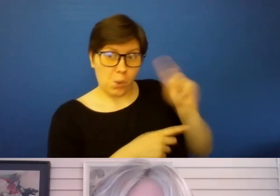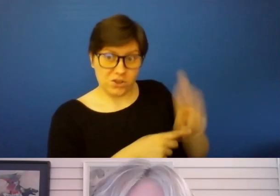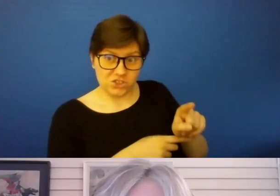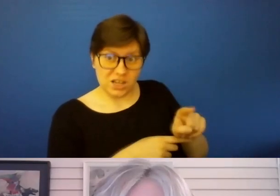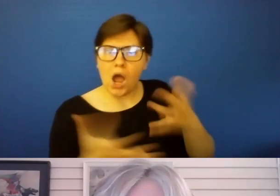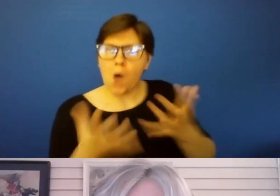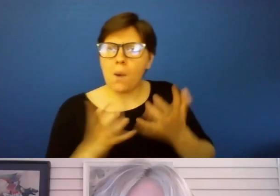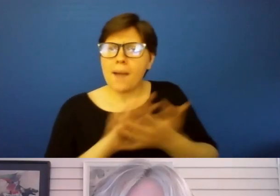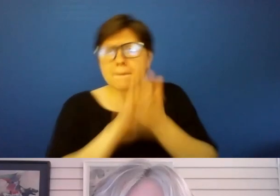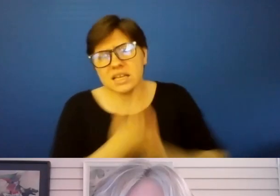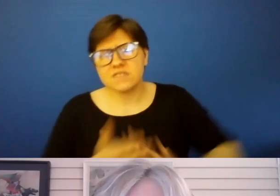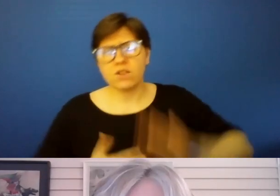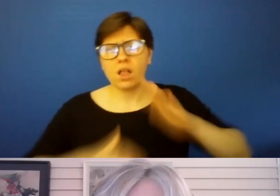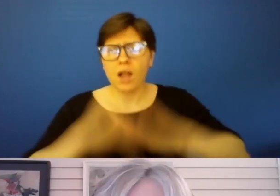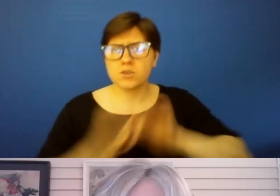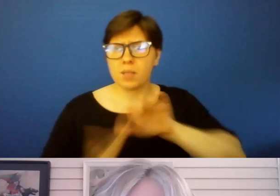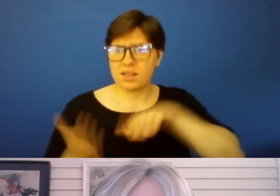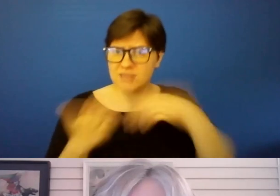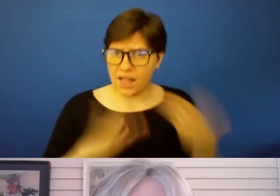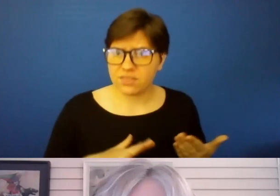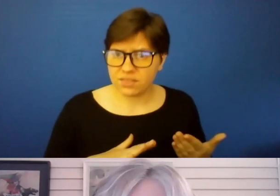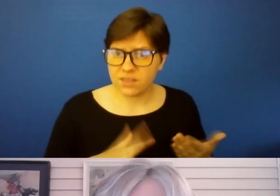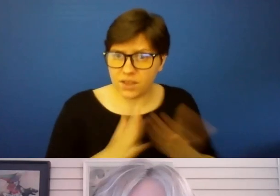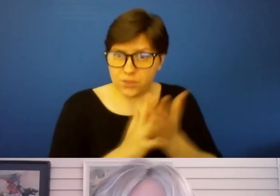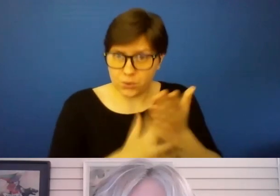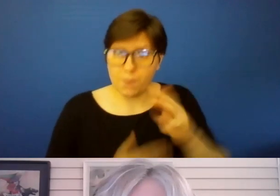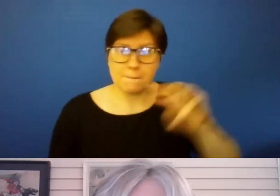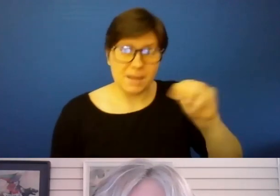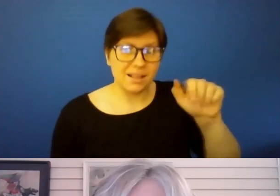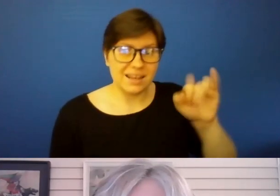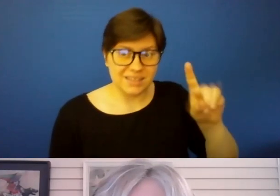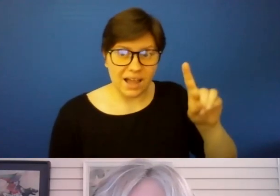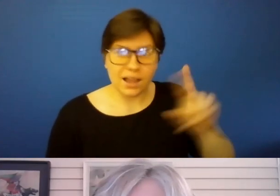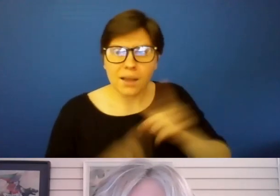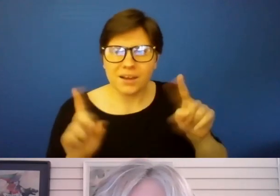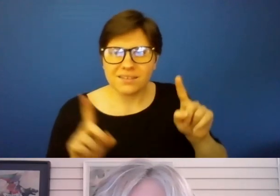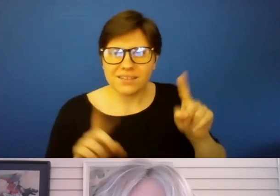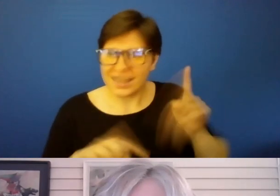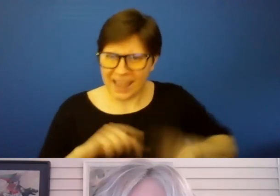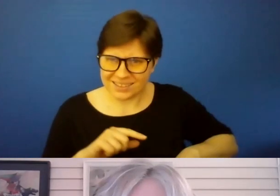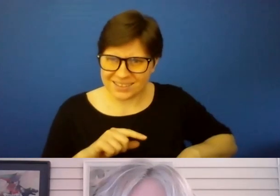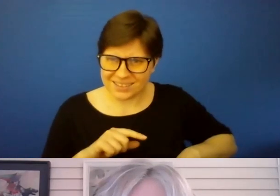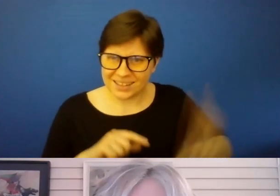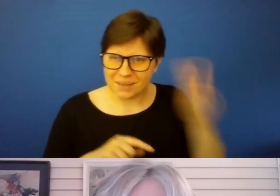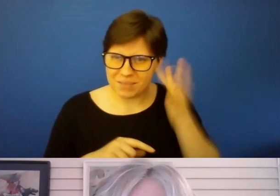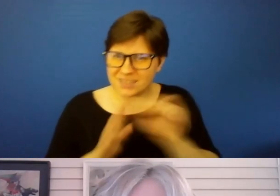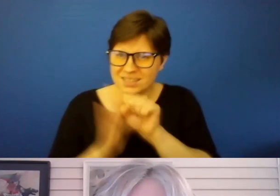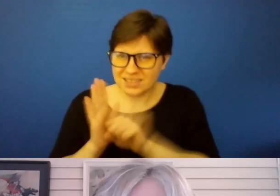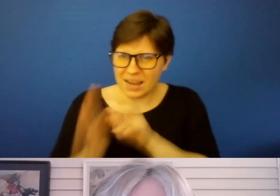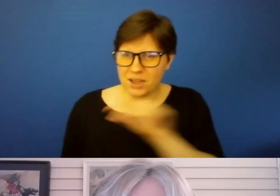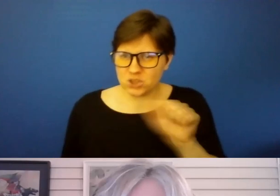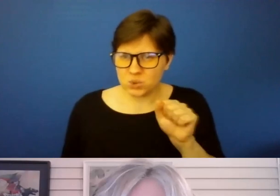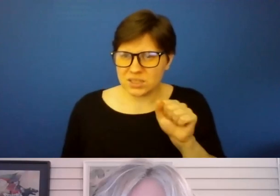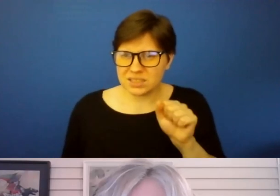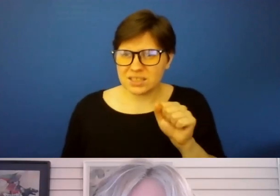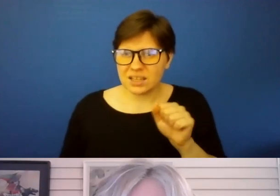and comfortable death, right, through medical aid and dying. And they can't get what they want because the state of Massachusetts has made